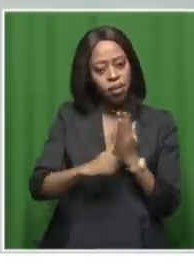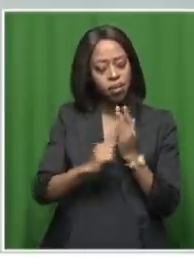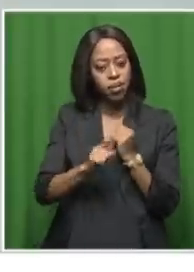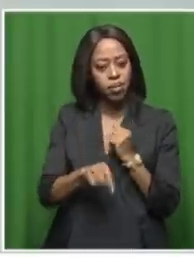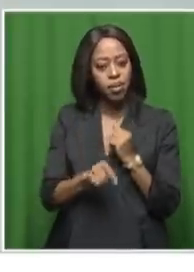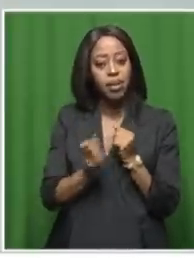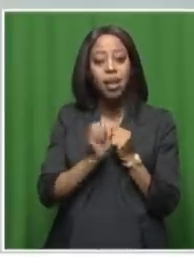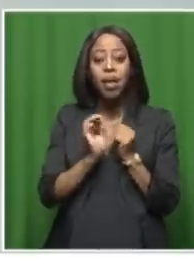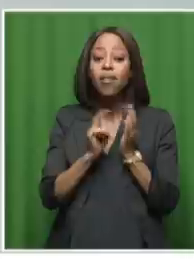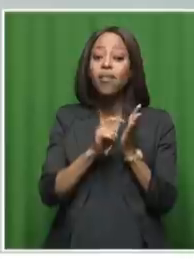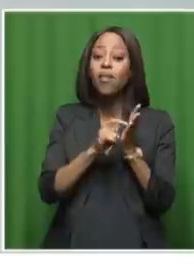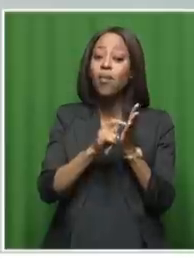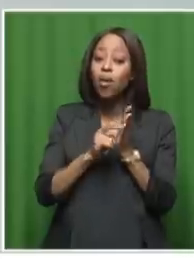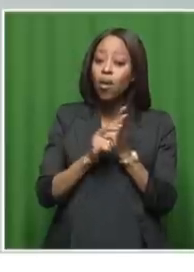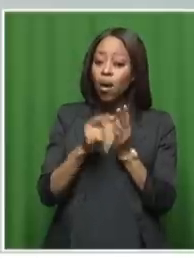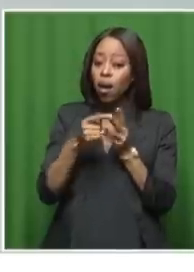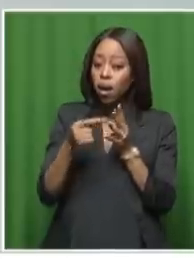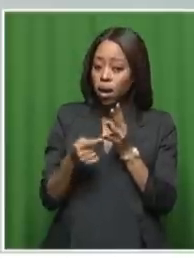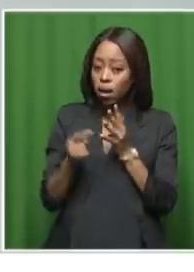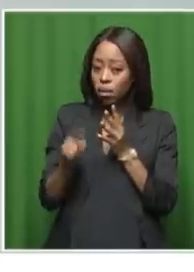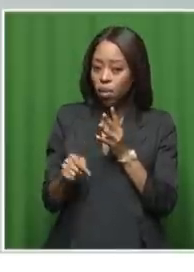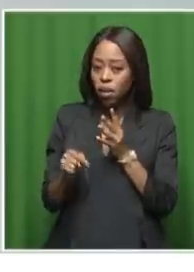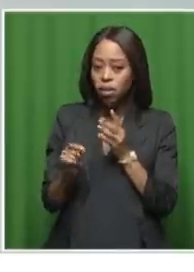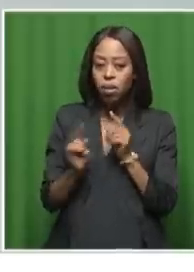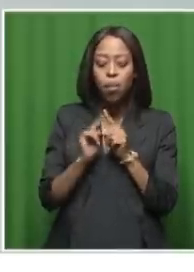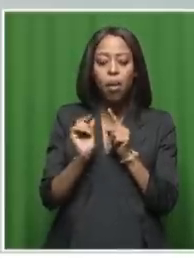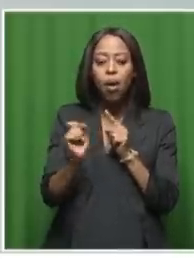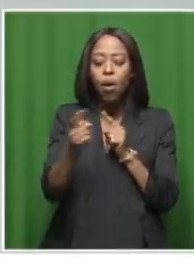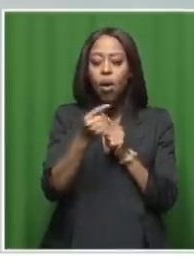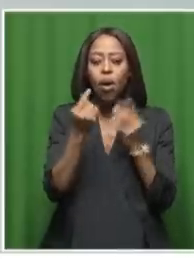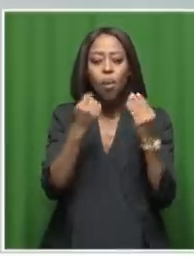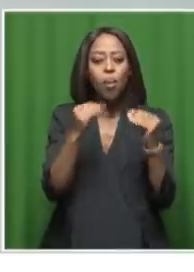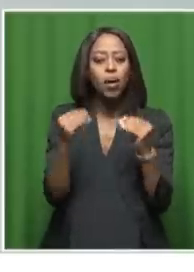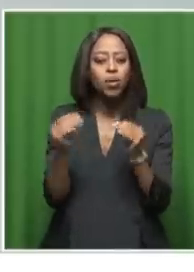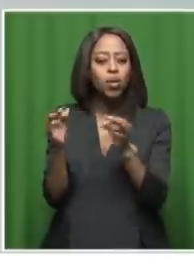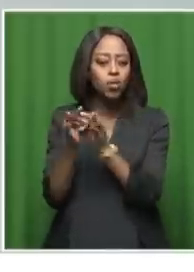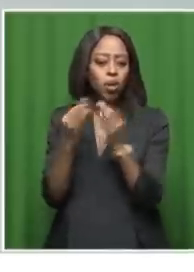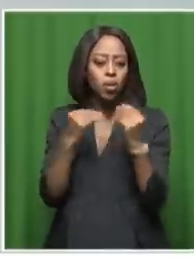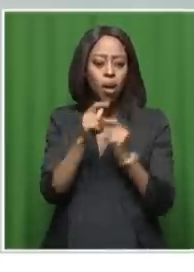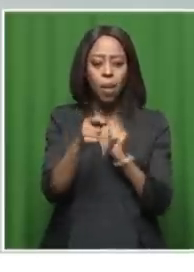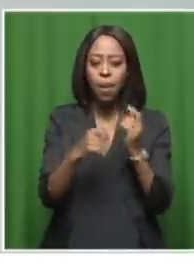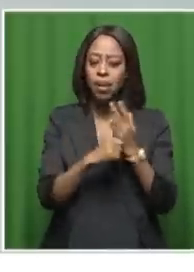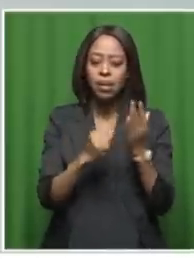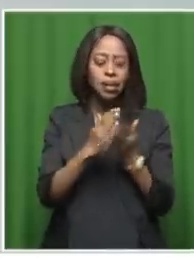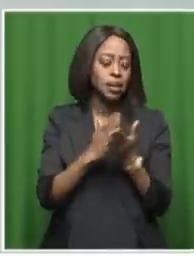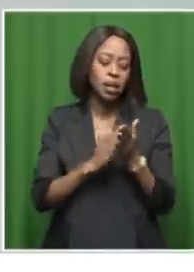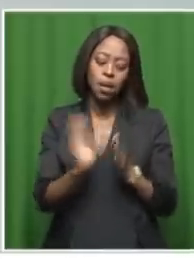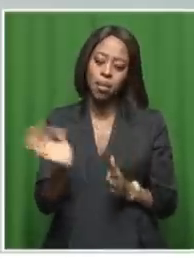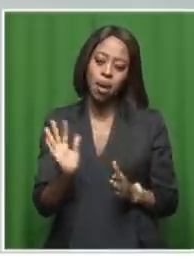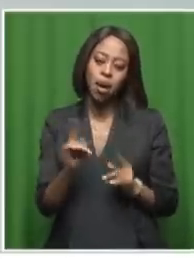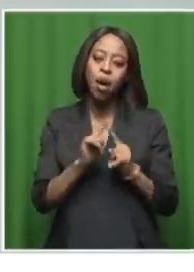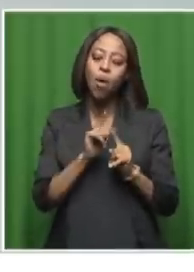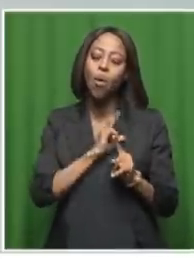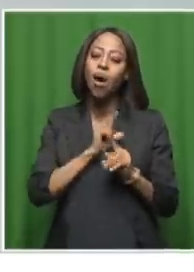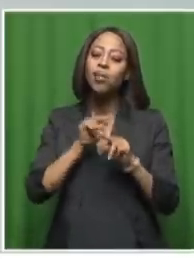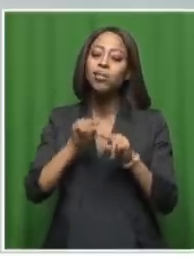the requirements. Not all businesses or small businesses must pay tax. Because again, it